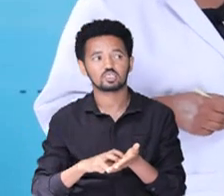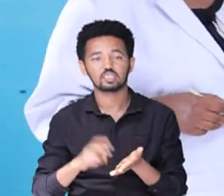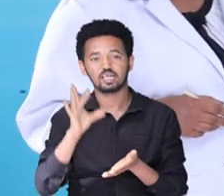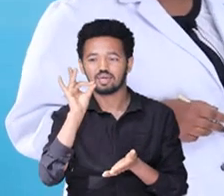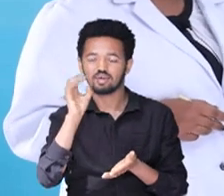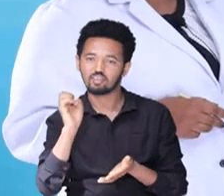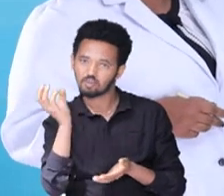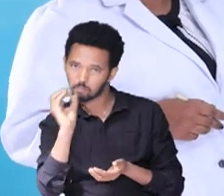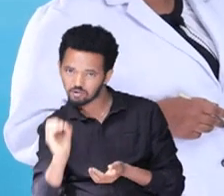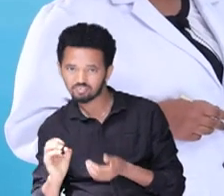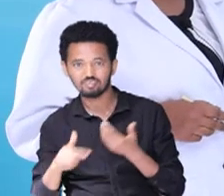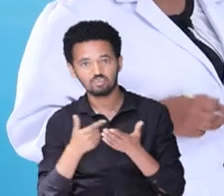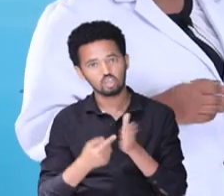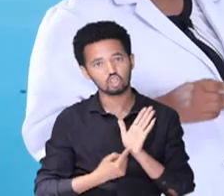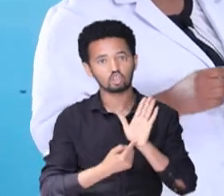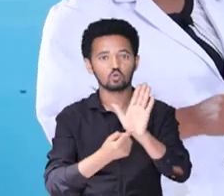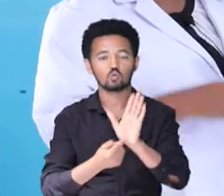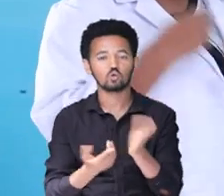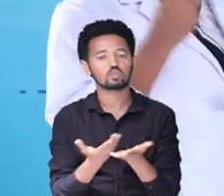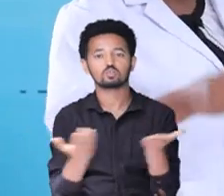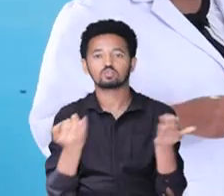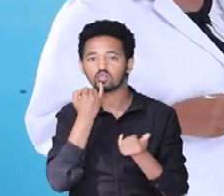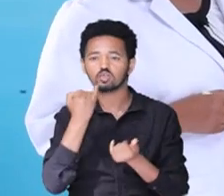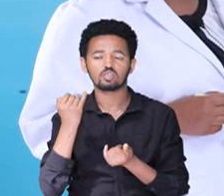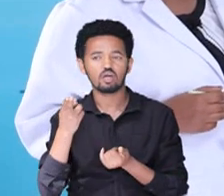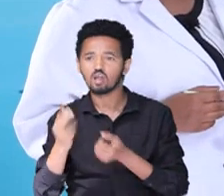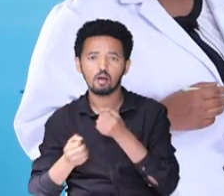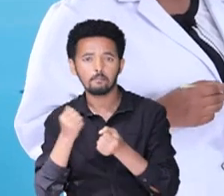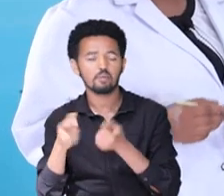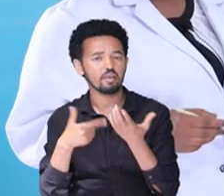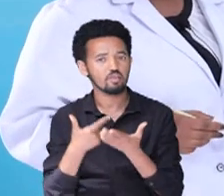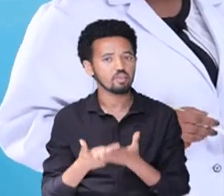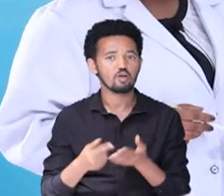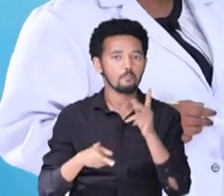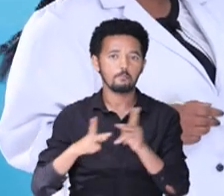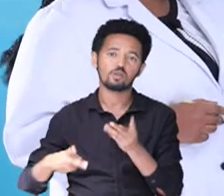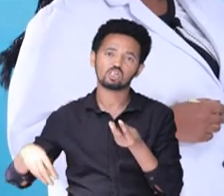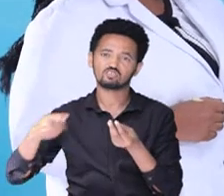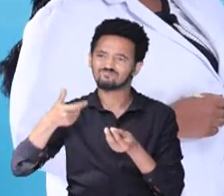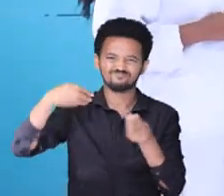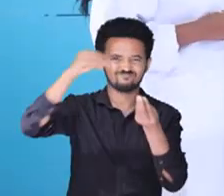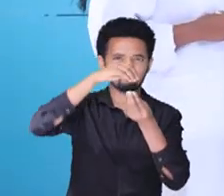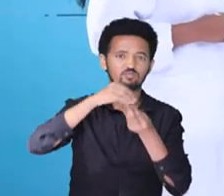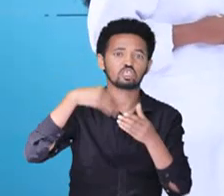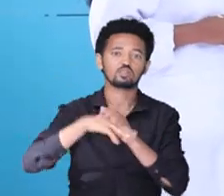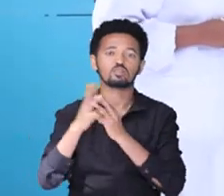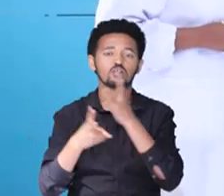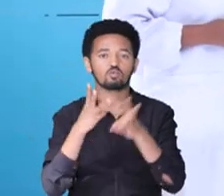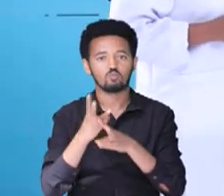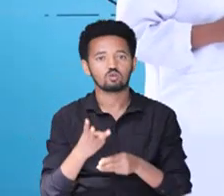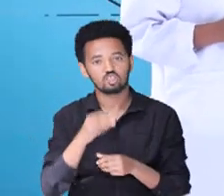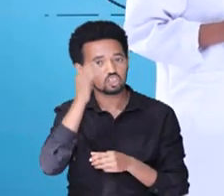18%. This shows there is a rapid population increase in the world.